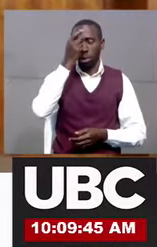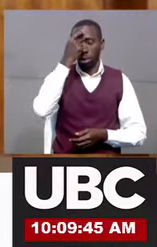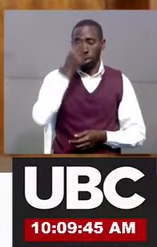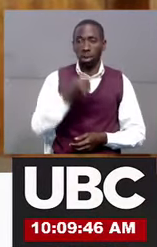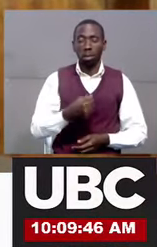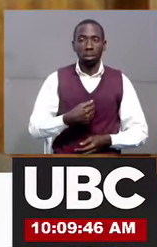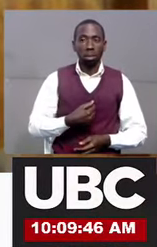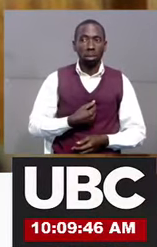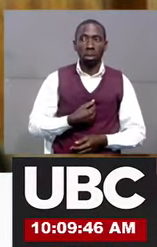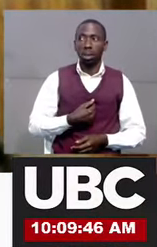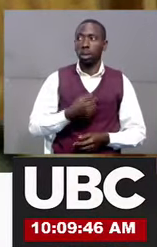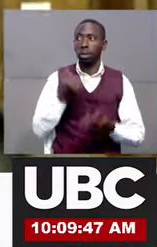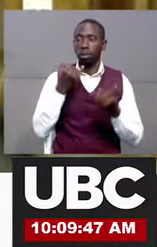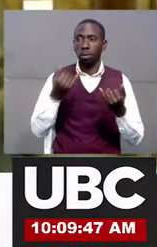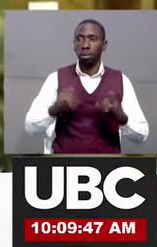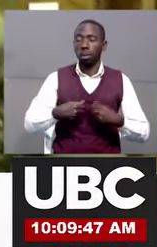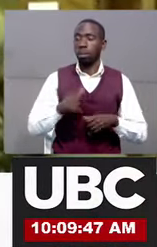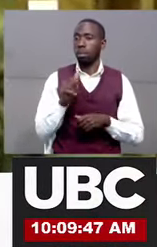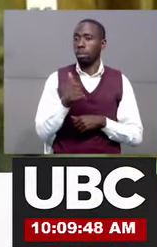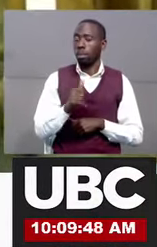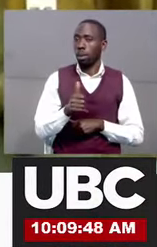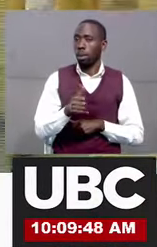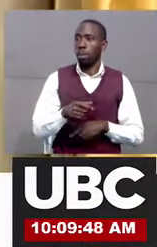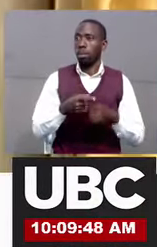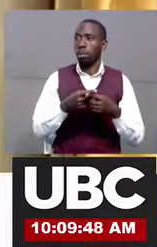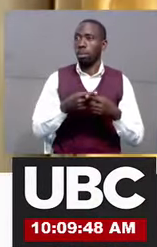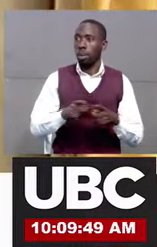I've not been notified that it's